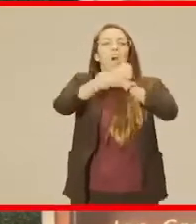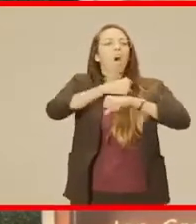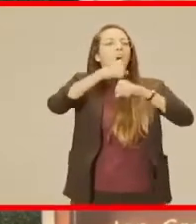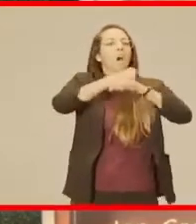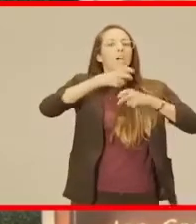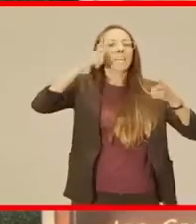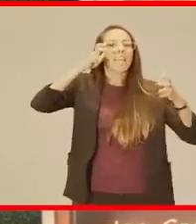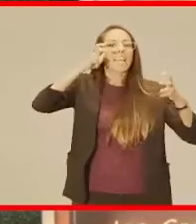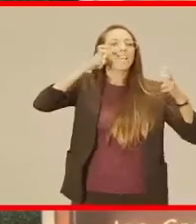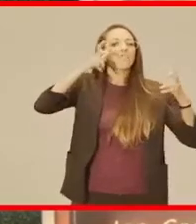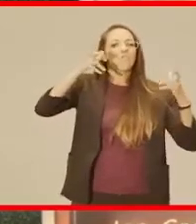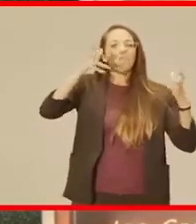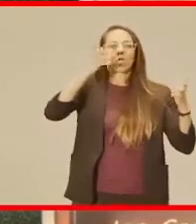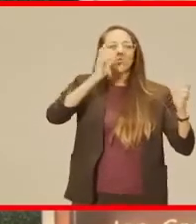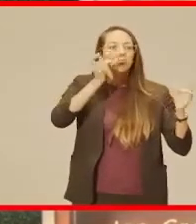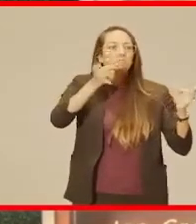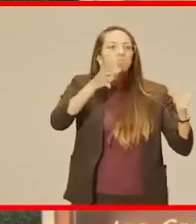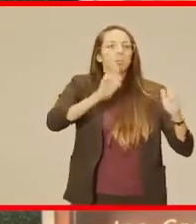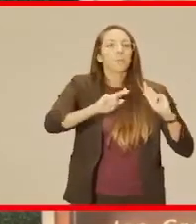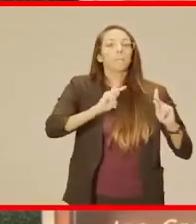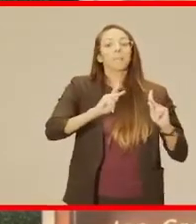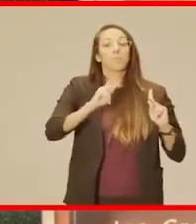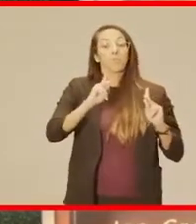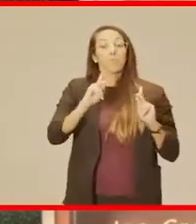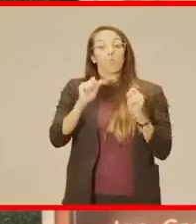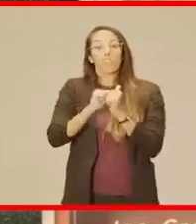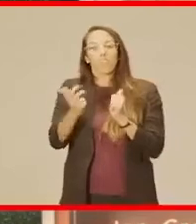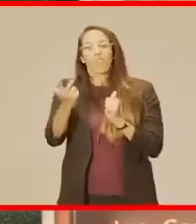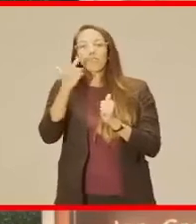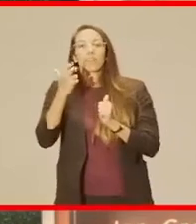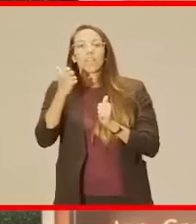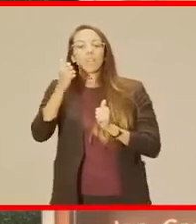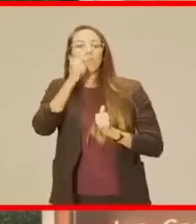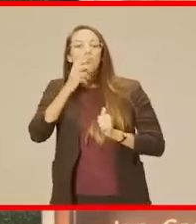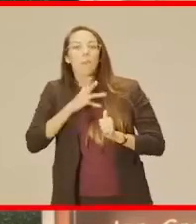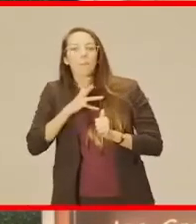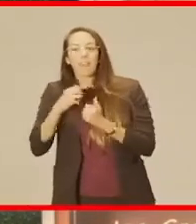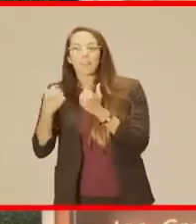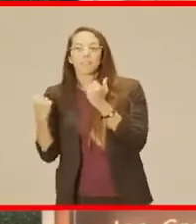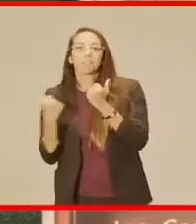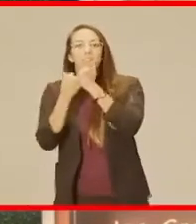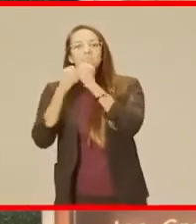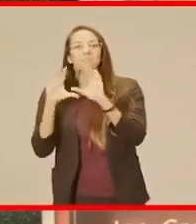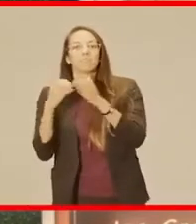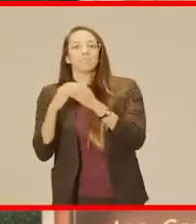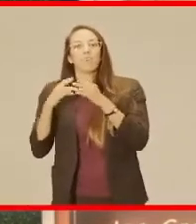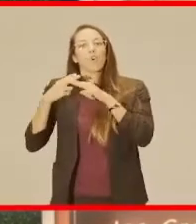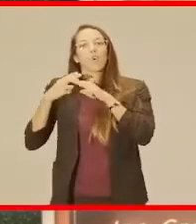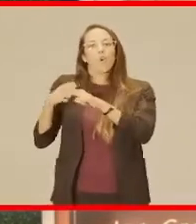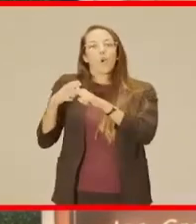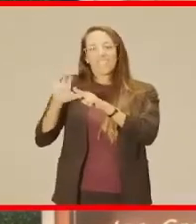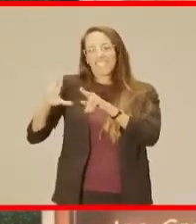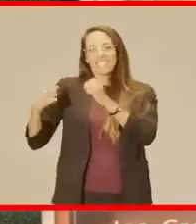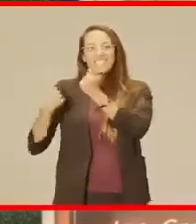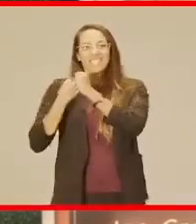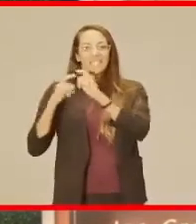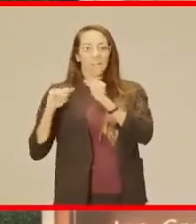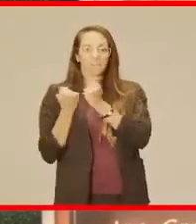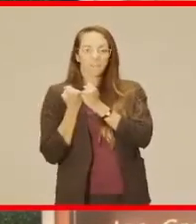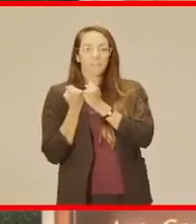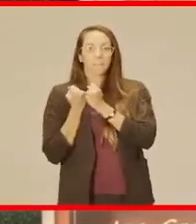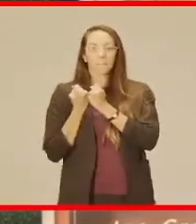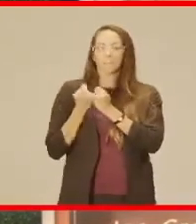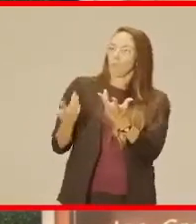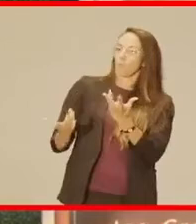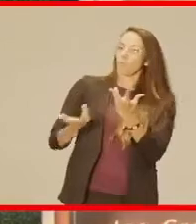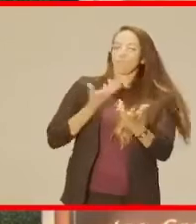these 3 adult women who call themselves the Crystal Gems. And, you know, there are many kids with